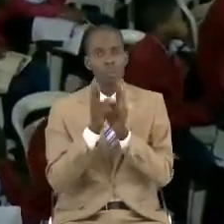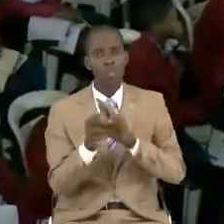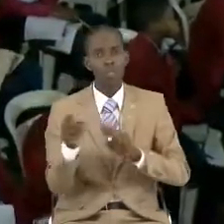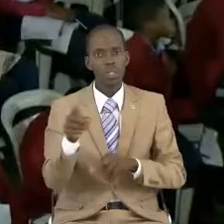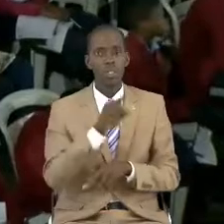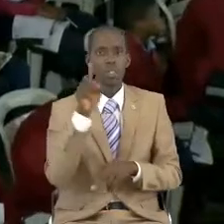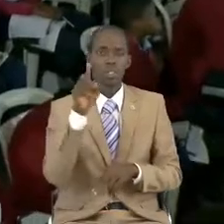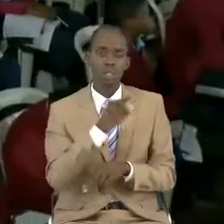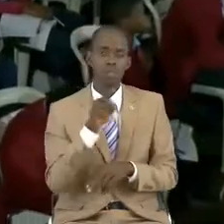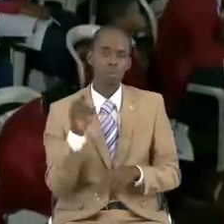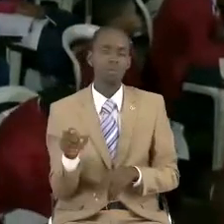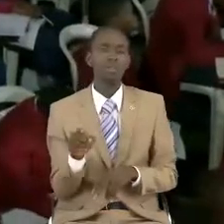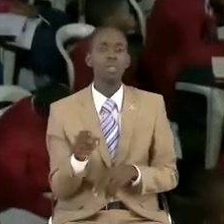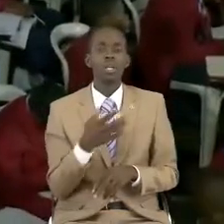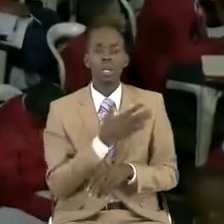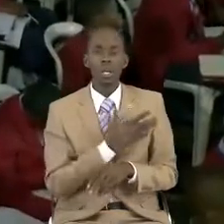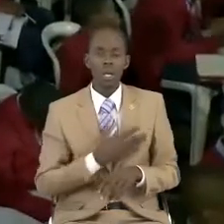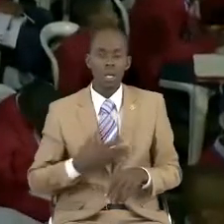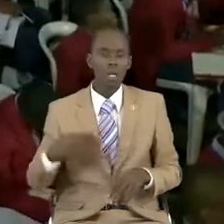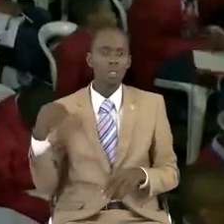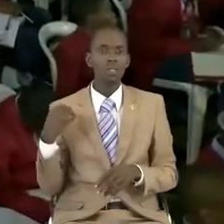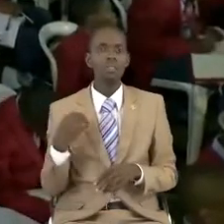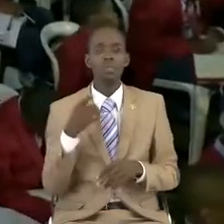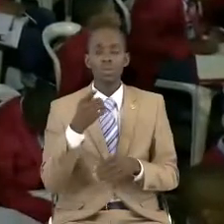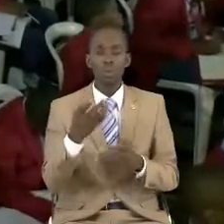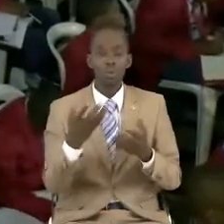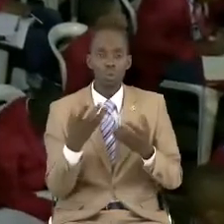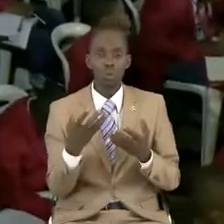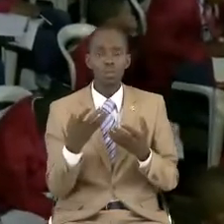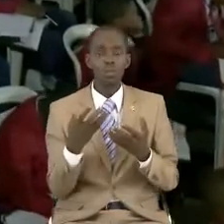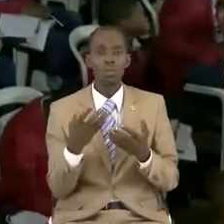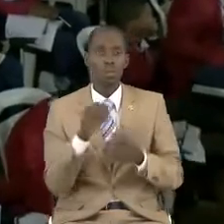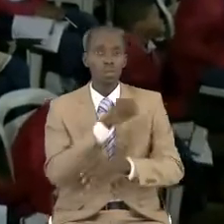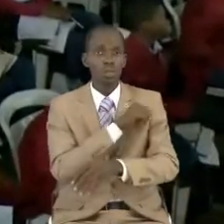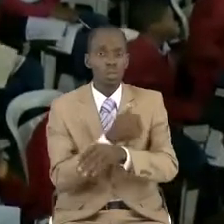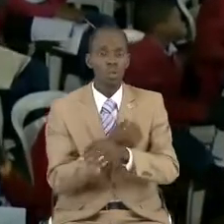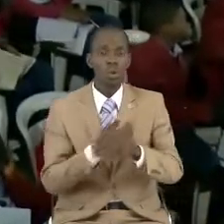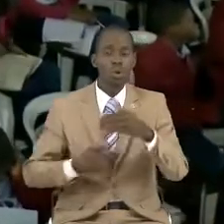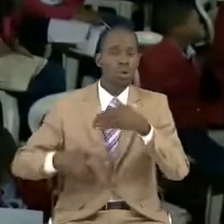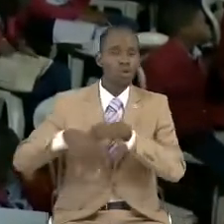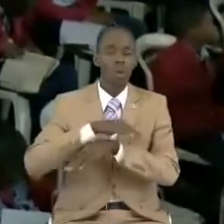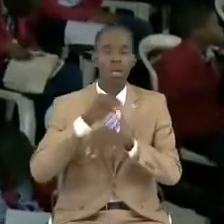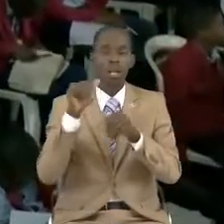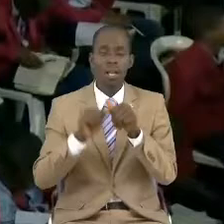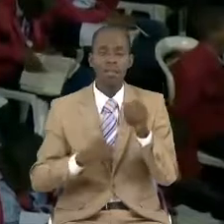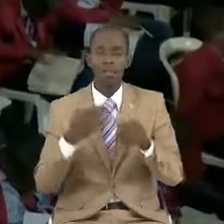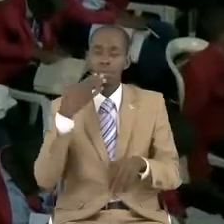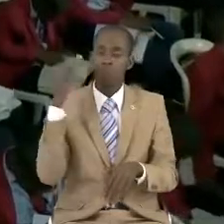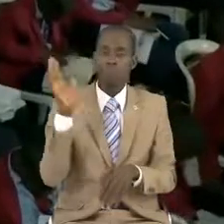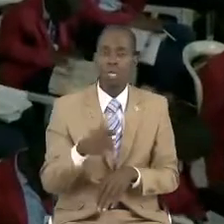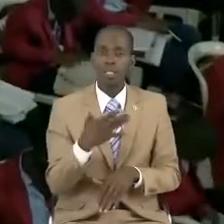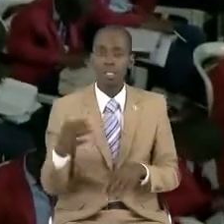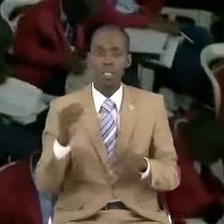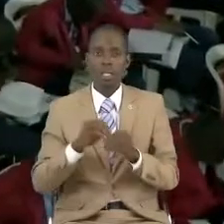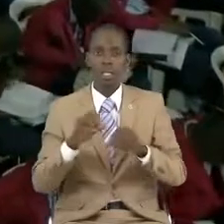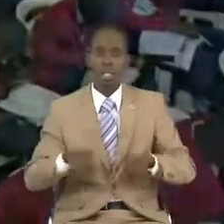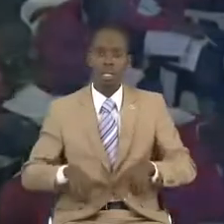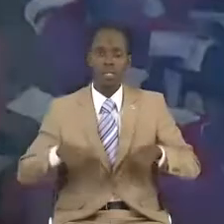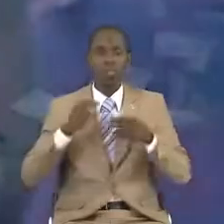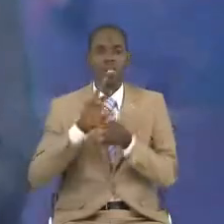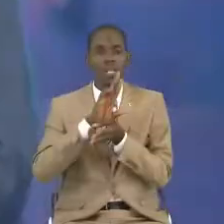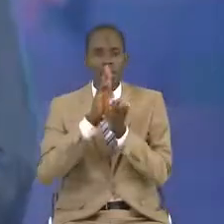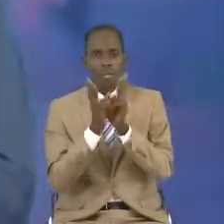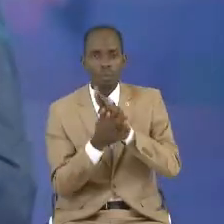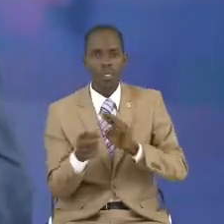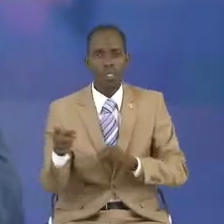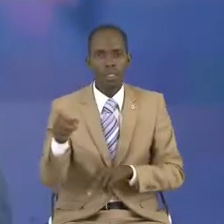therefore and you want authority over every evil sinner in life repent ye